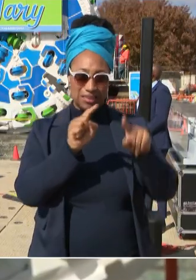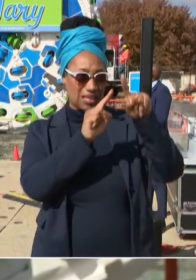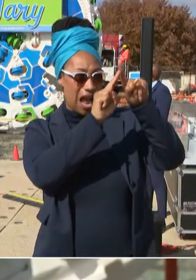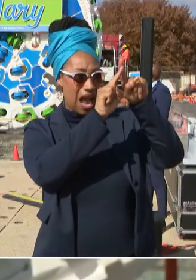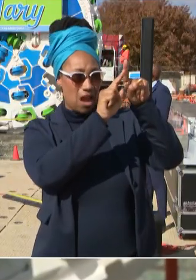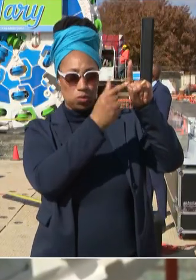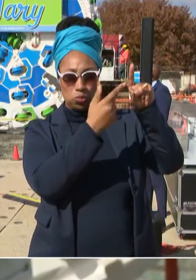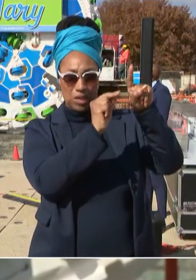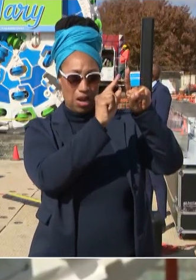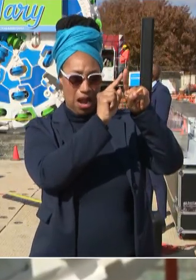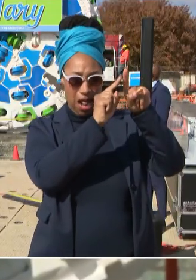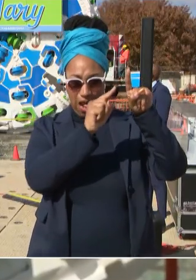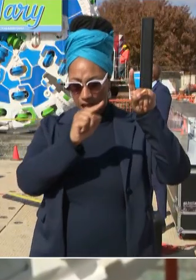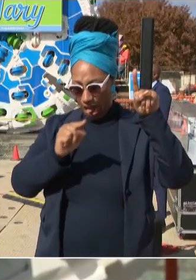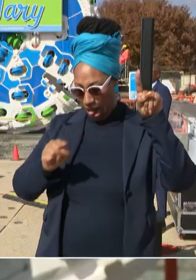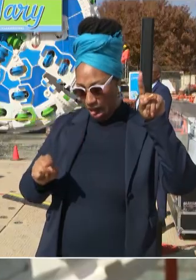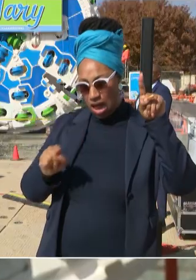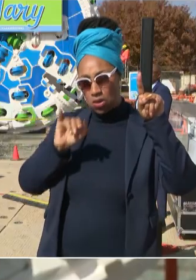a major feat.